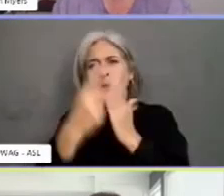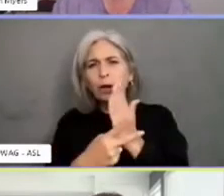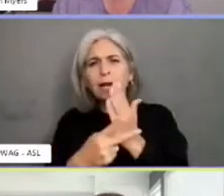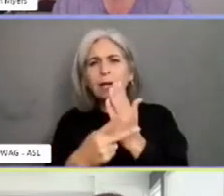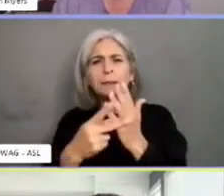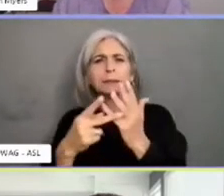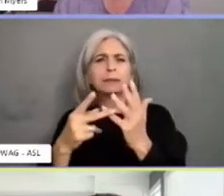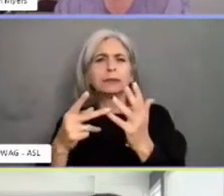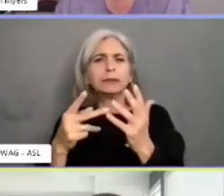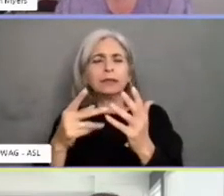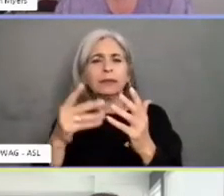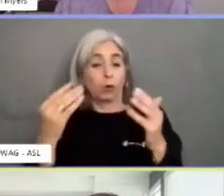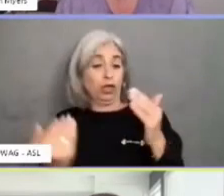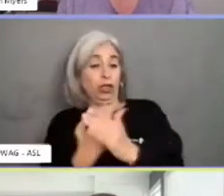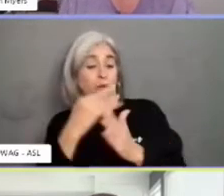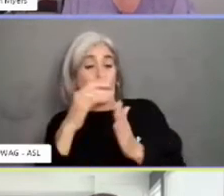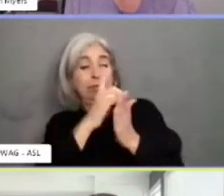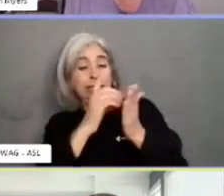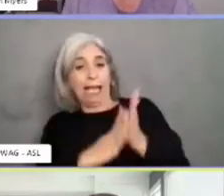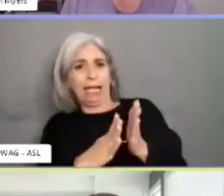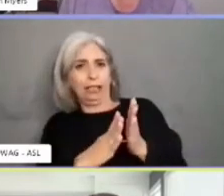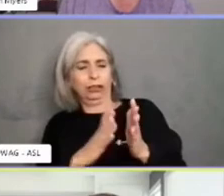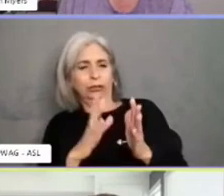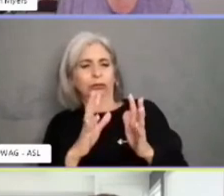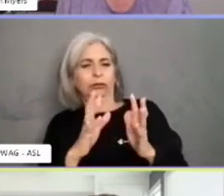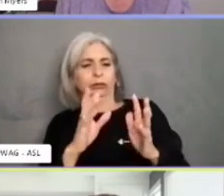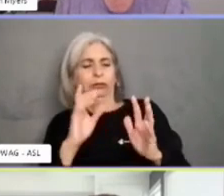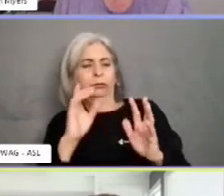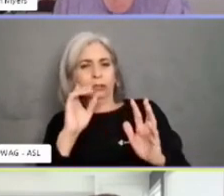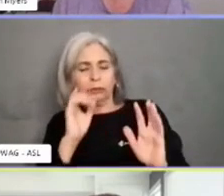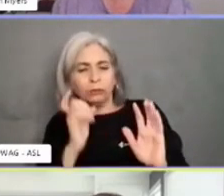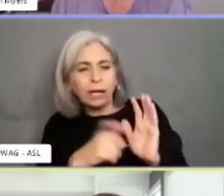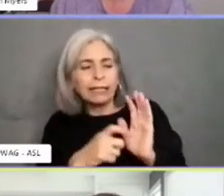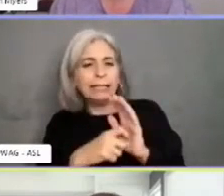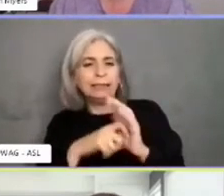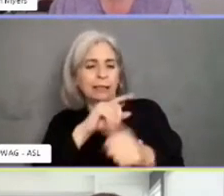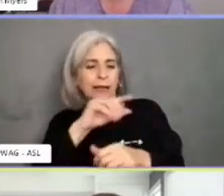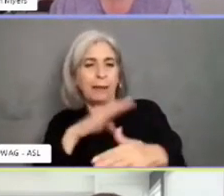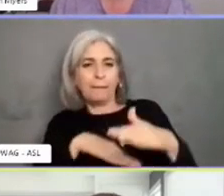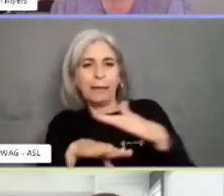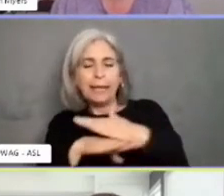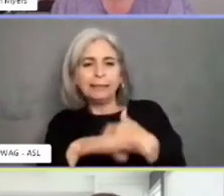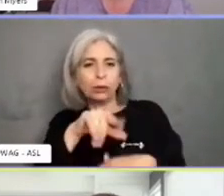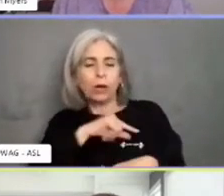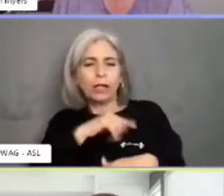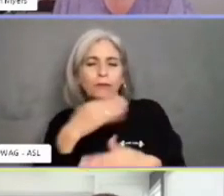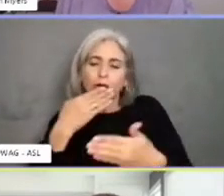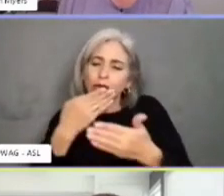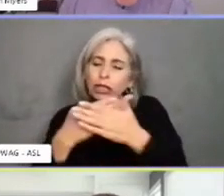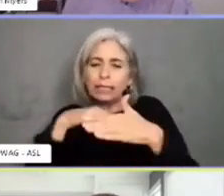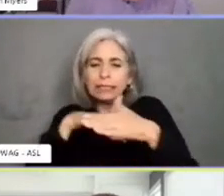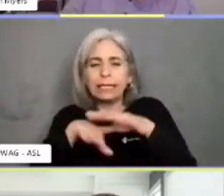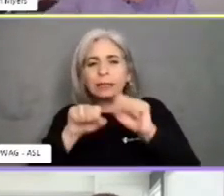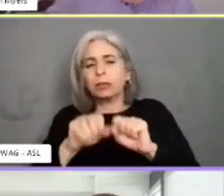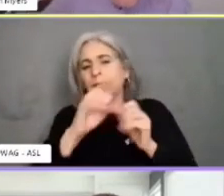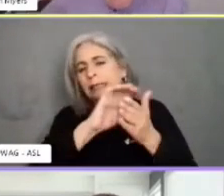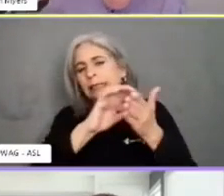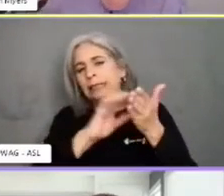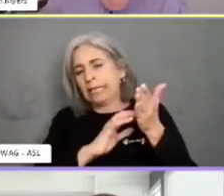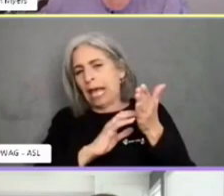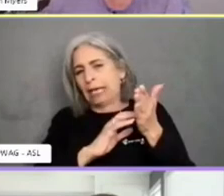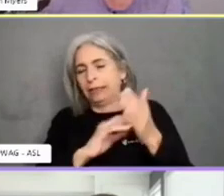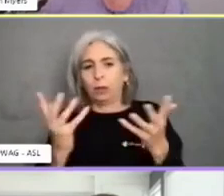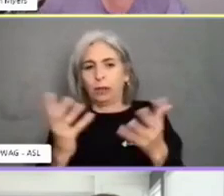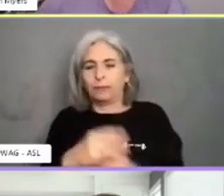new designer to begin to recognize the basic qualities of a good accessible design? Okay,